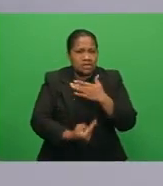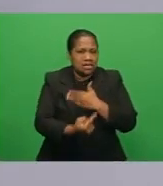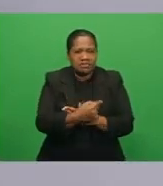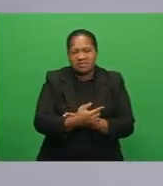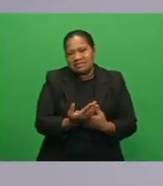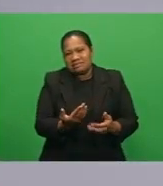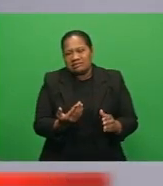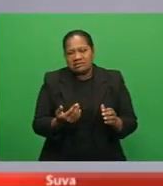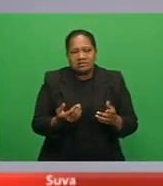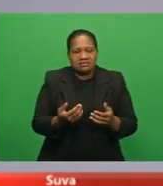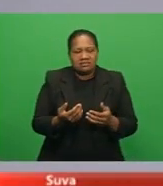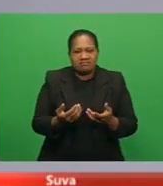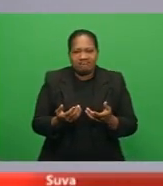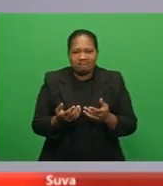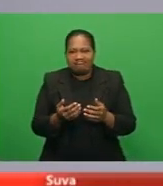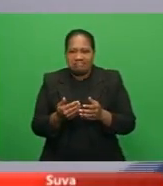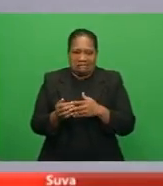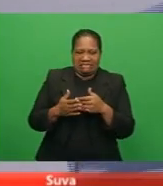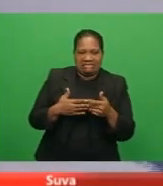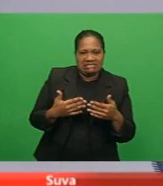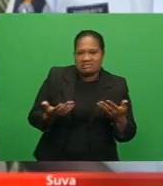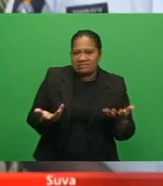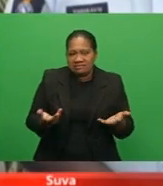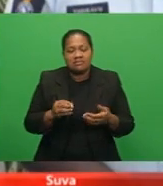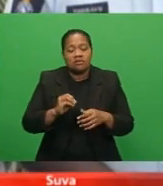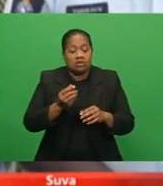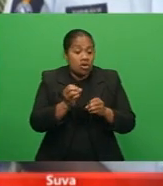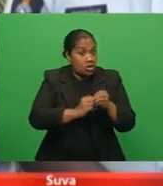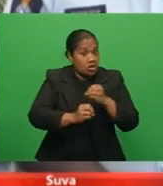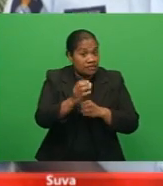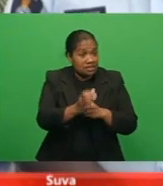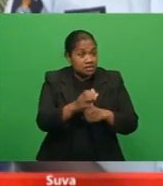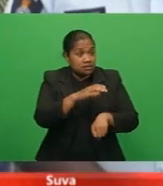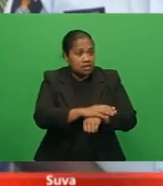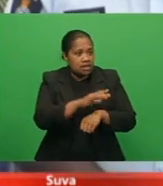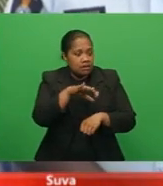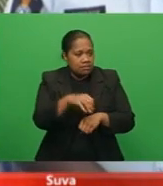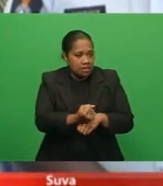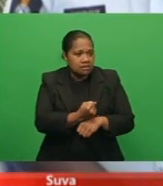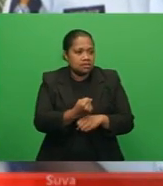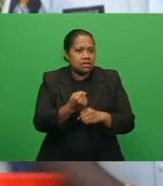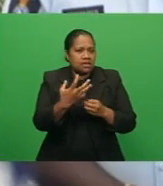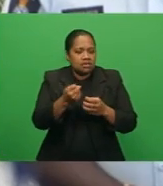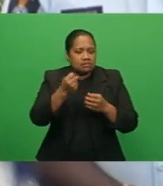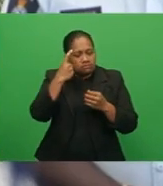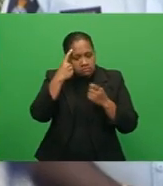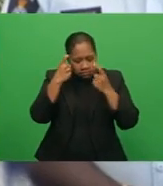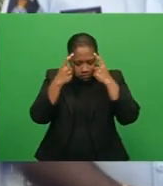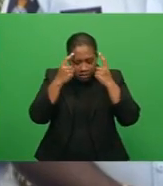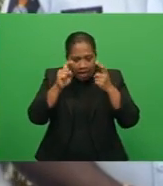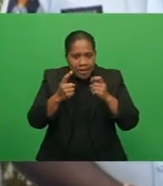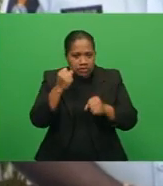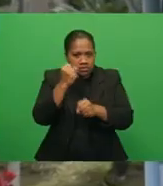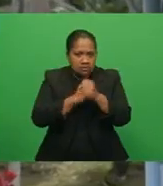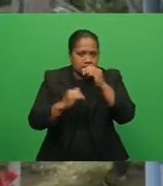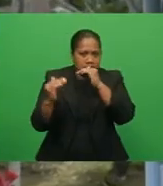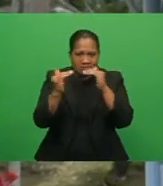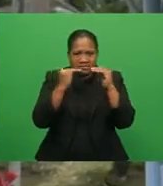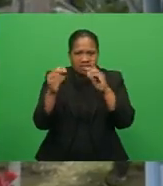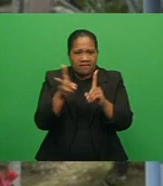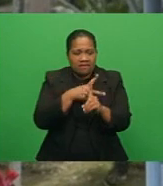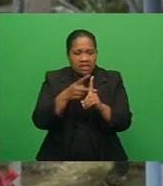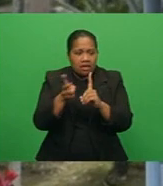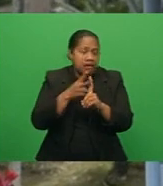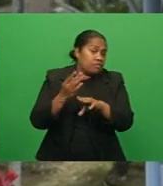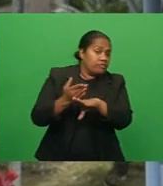otherwise. The acting police commissioner emphasized that officers must remove preconceived ideas about gender-based violence before